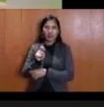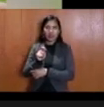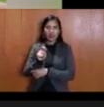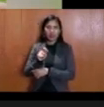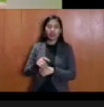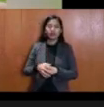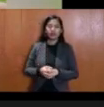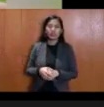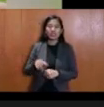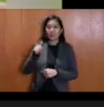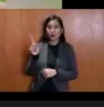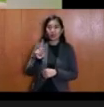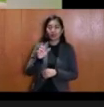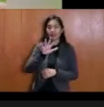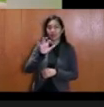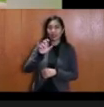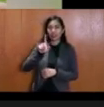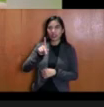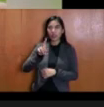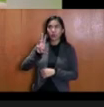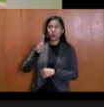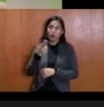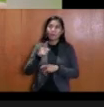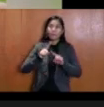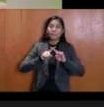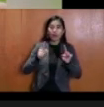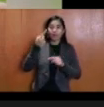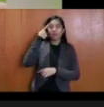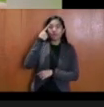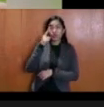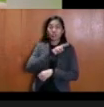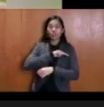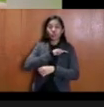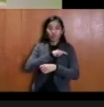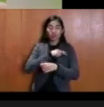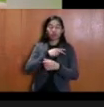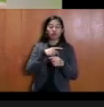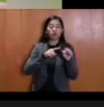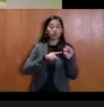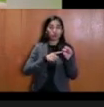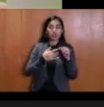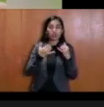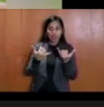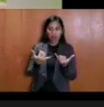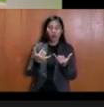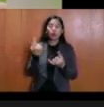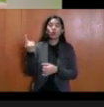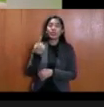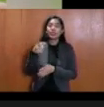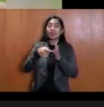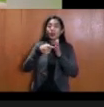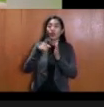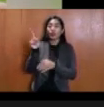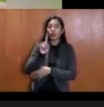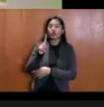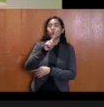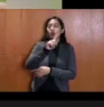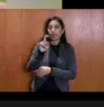kilowatt. But for renewables, we're now down to 100 kilowatts. Now,